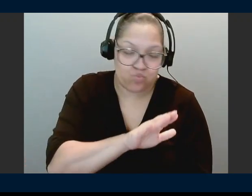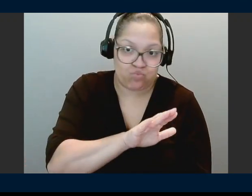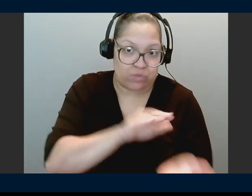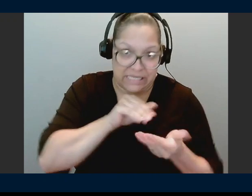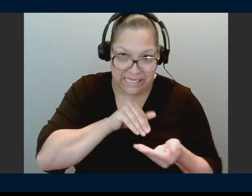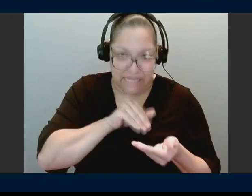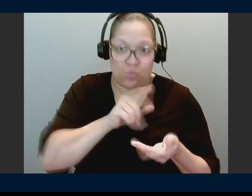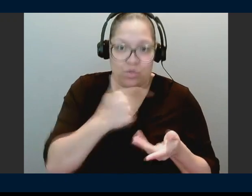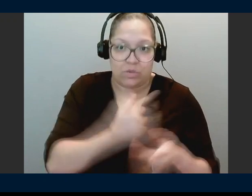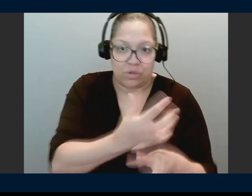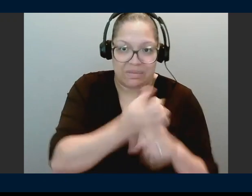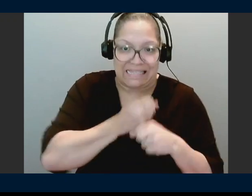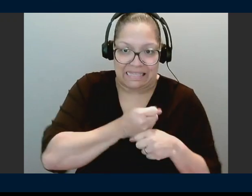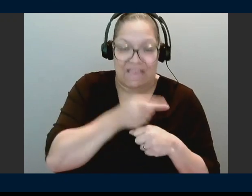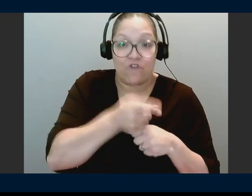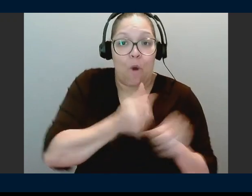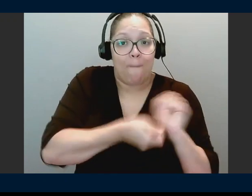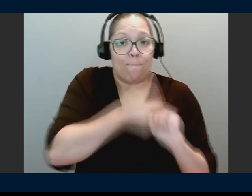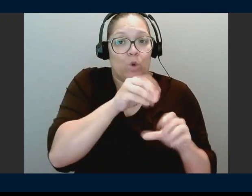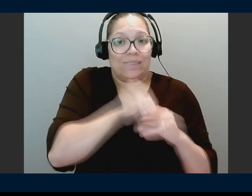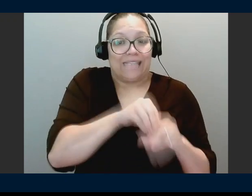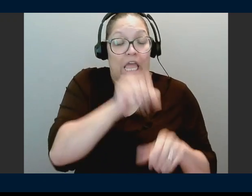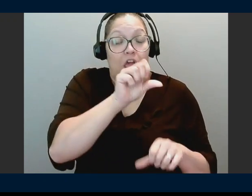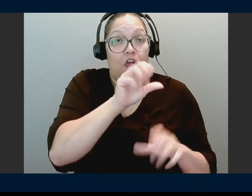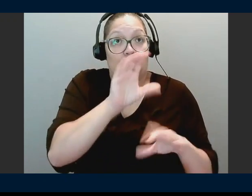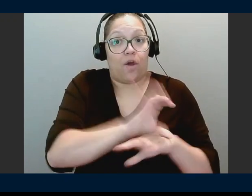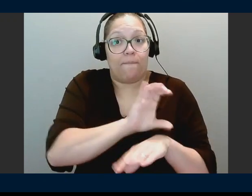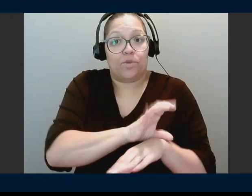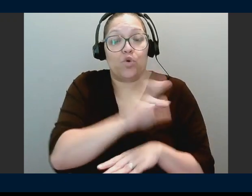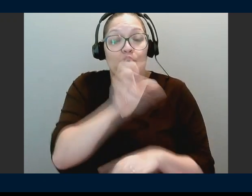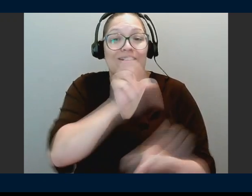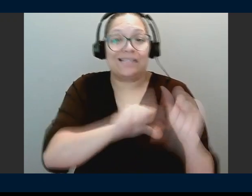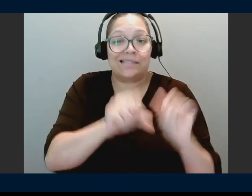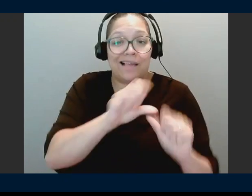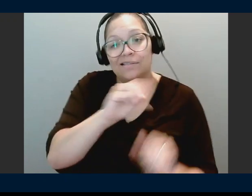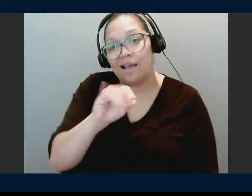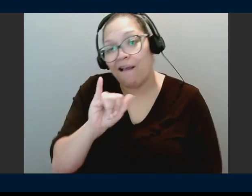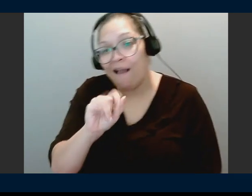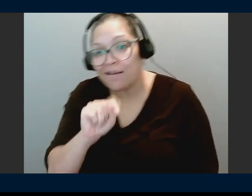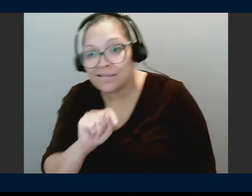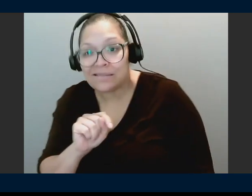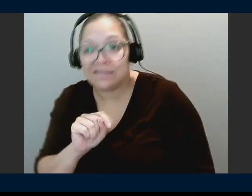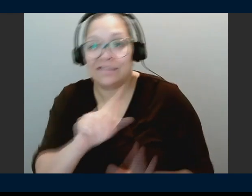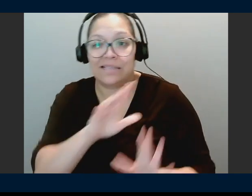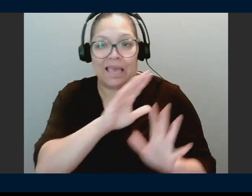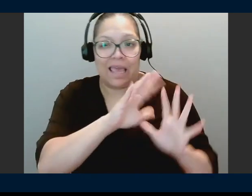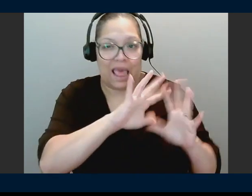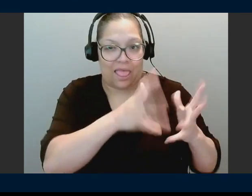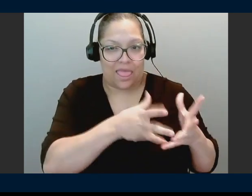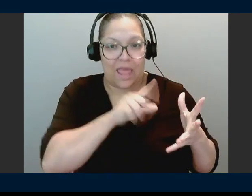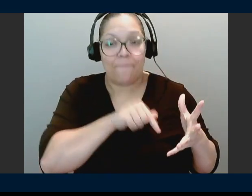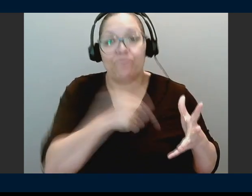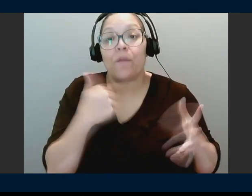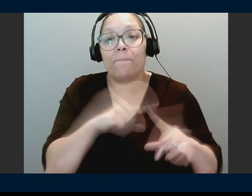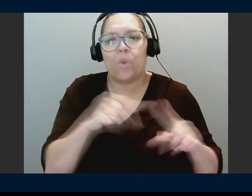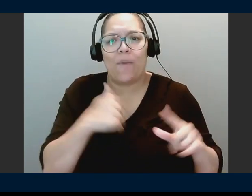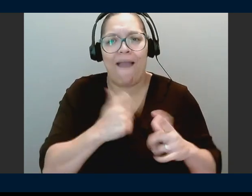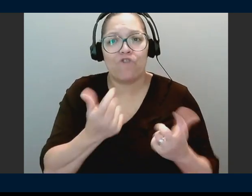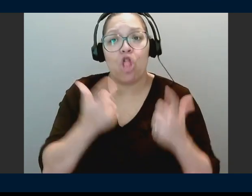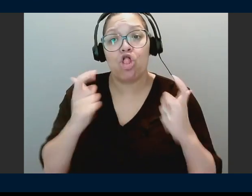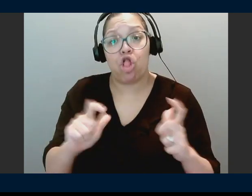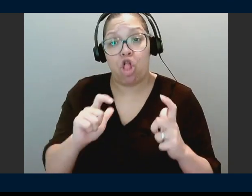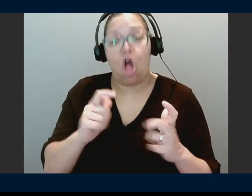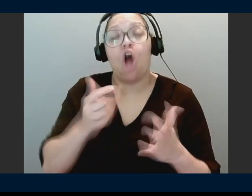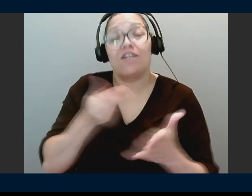received right now is in the computer science and IT kind of realm. We do have a very large fund with